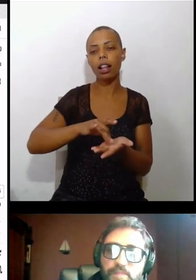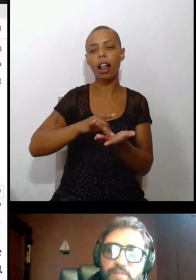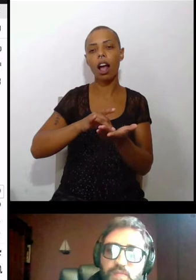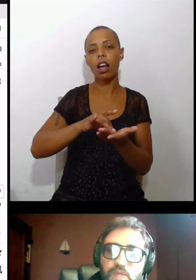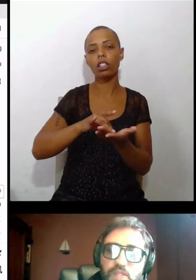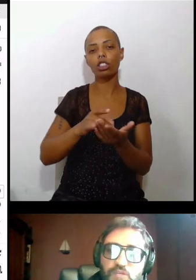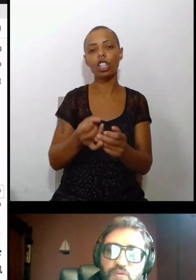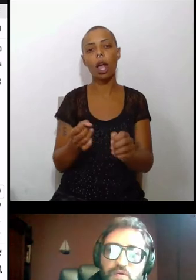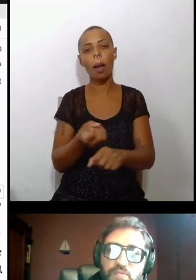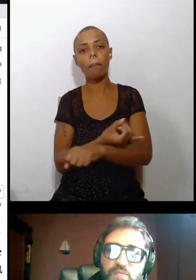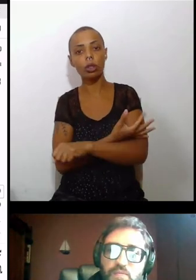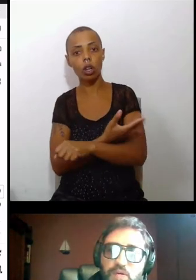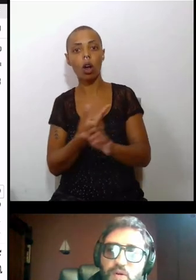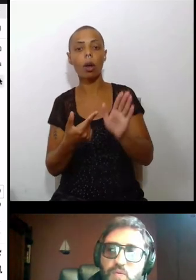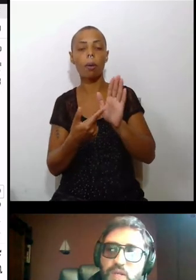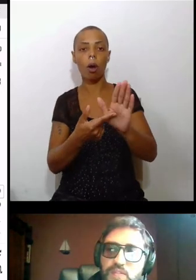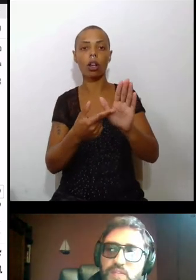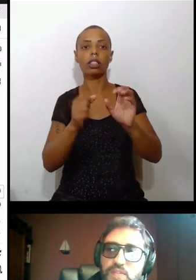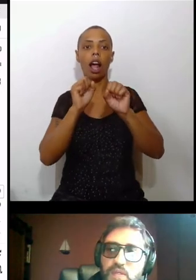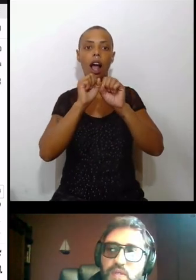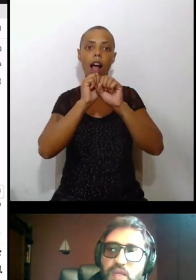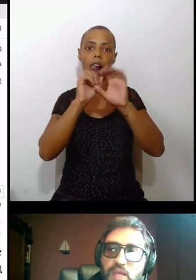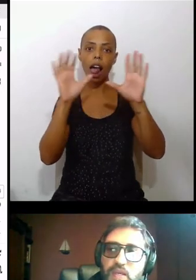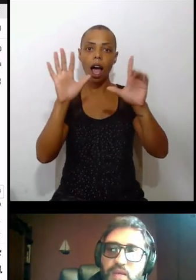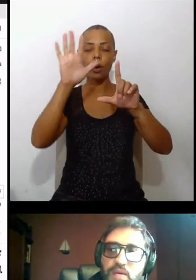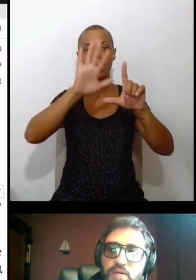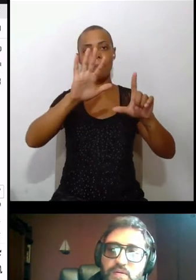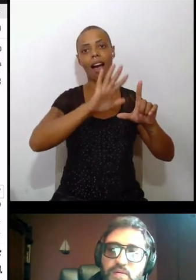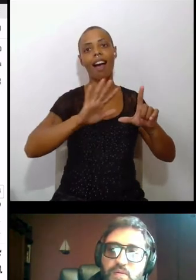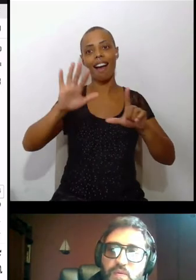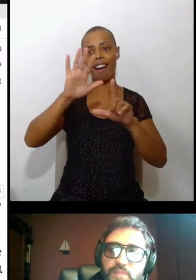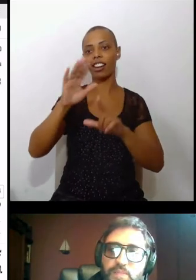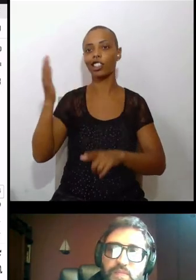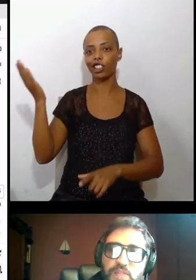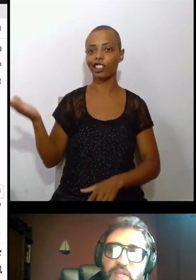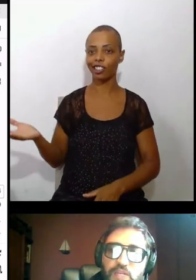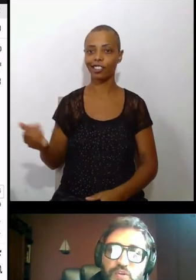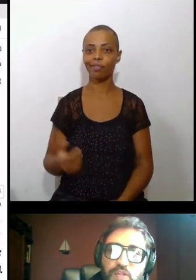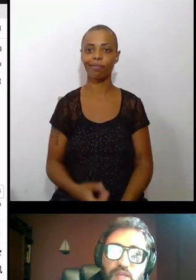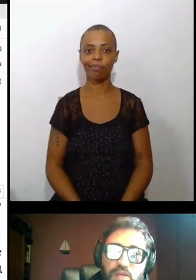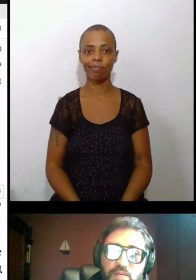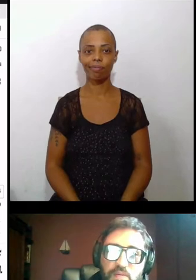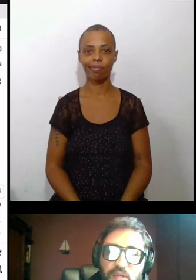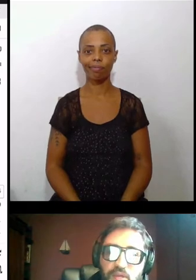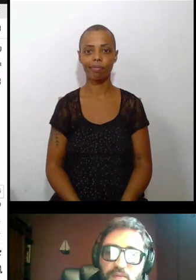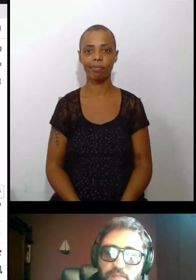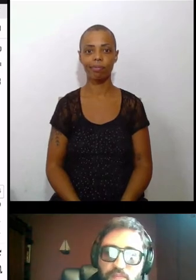the emotional reality that is made clear in these images